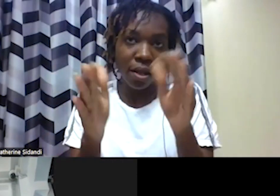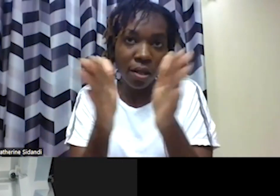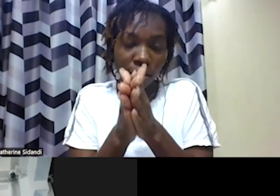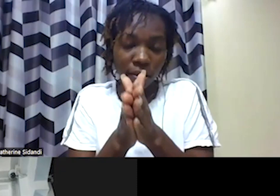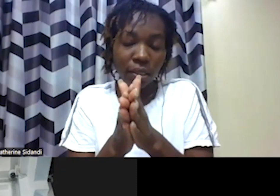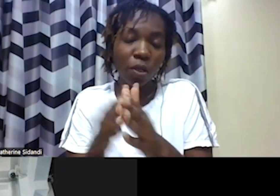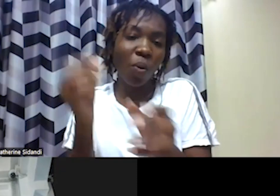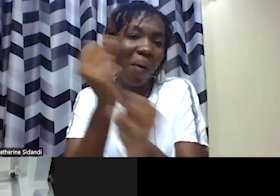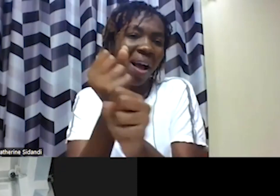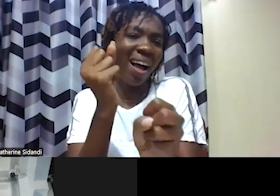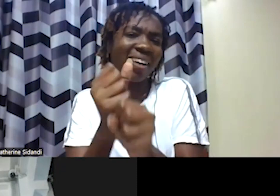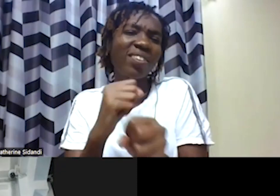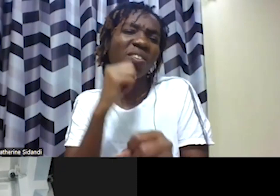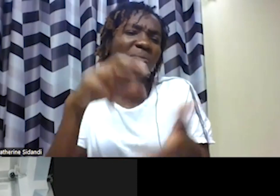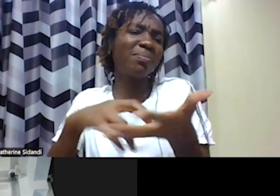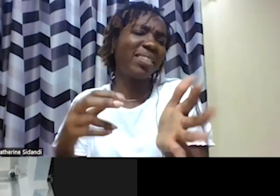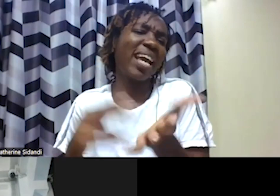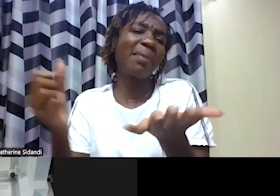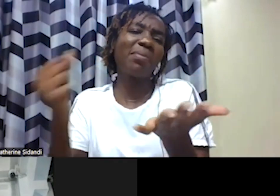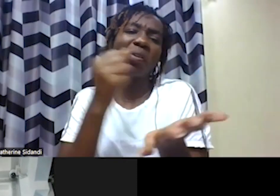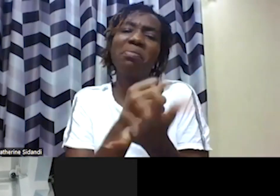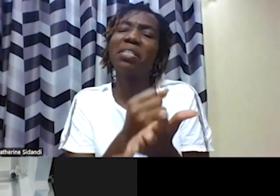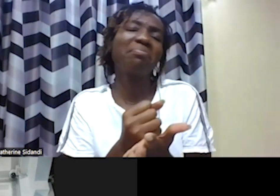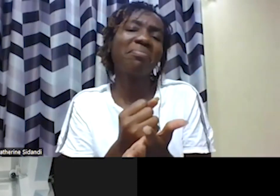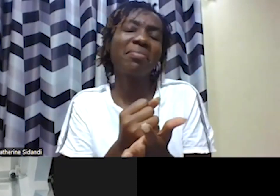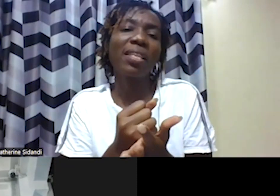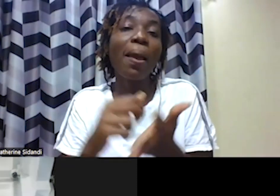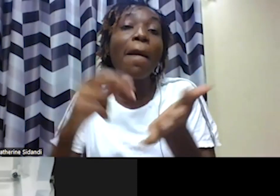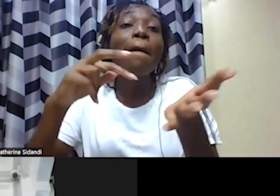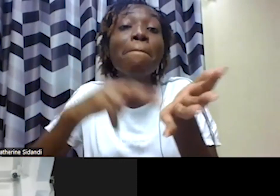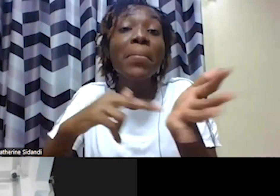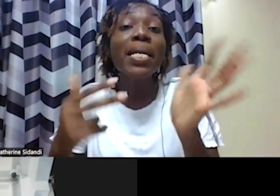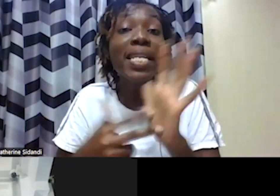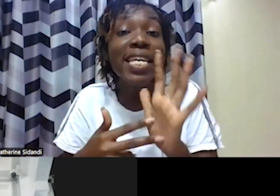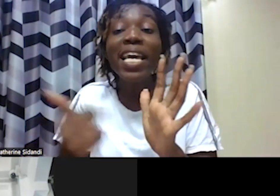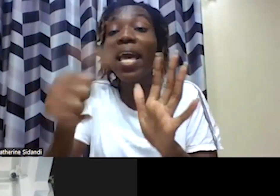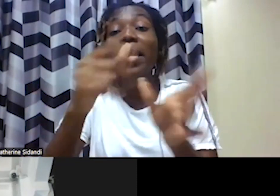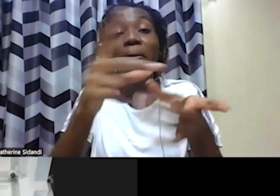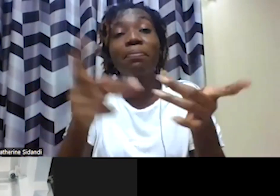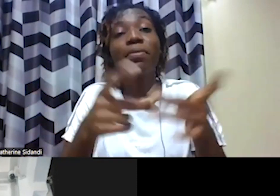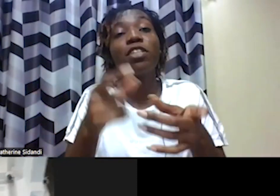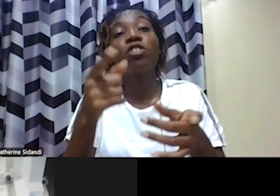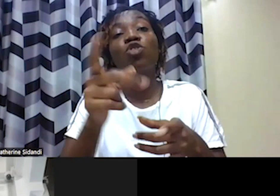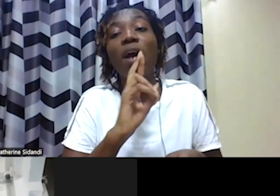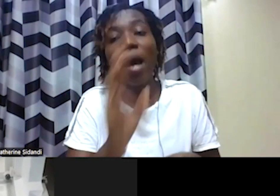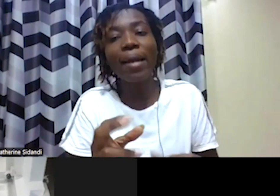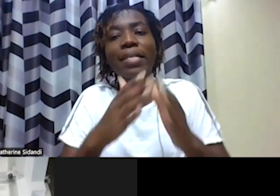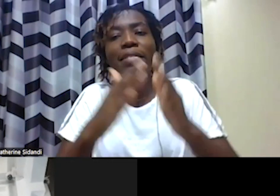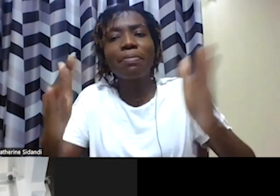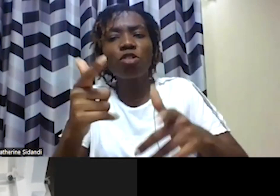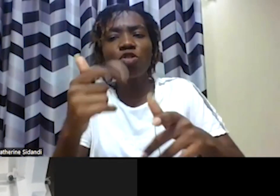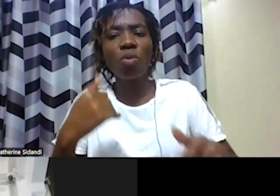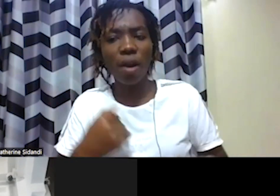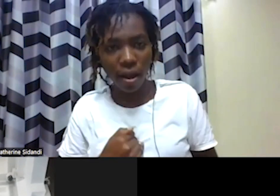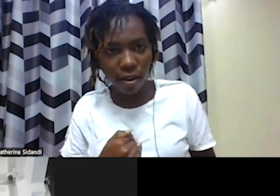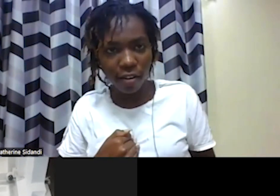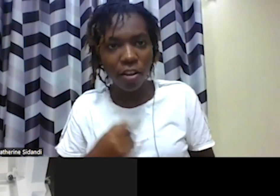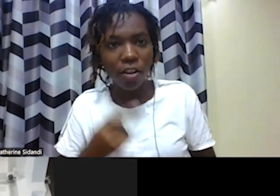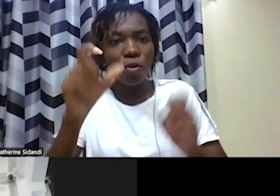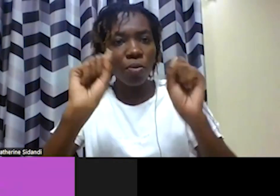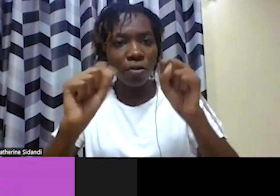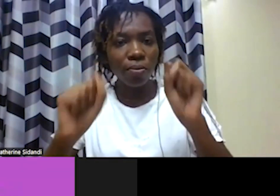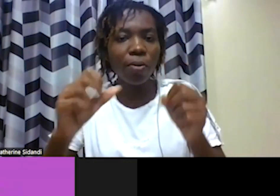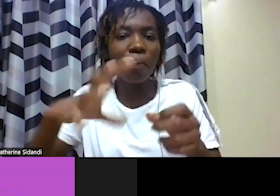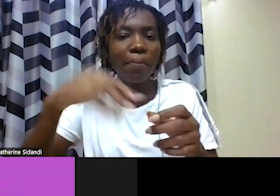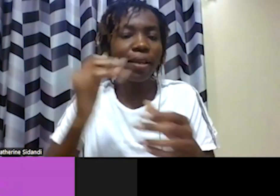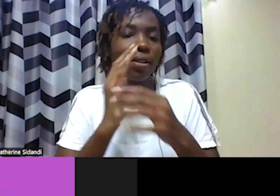mean employment. It means wherever you are, the space that you have, you can take up that